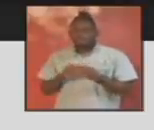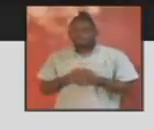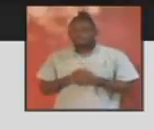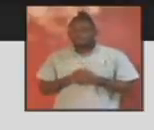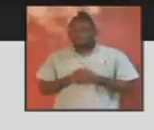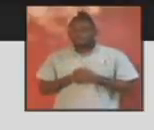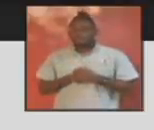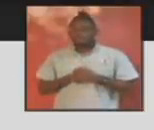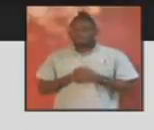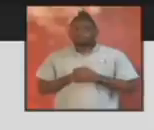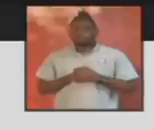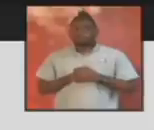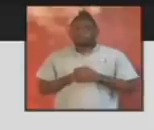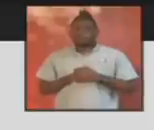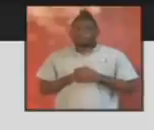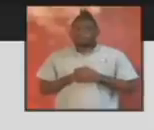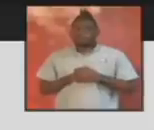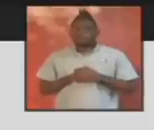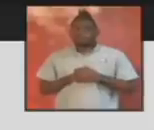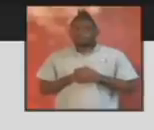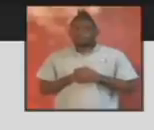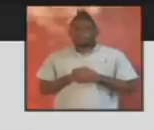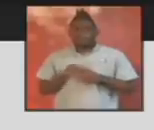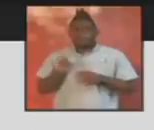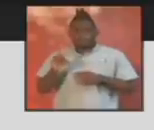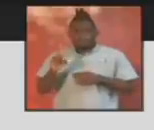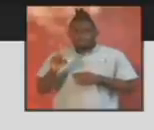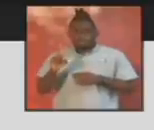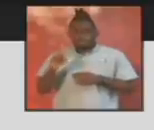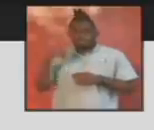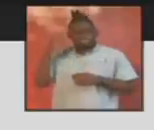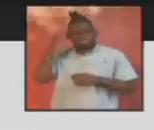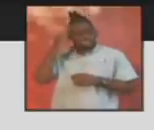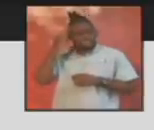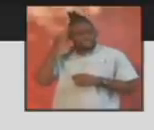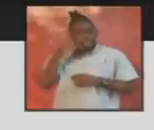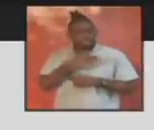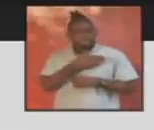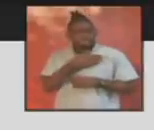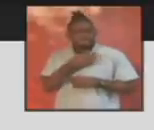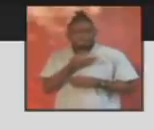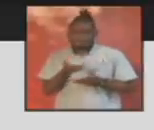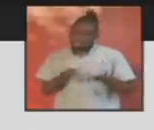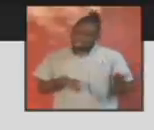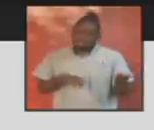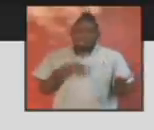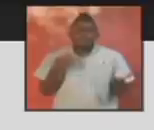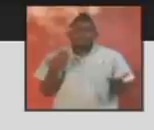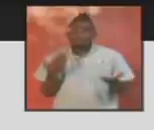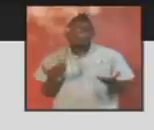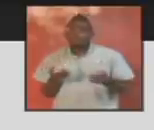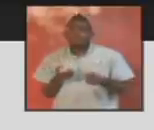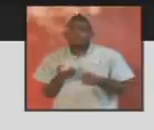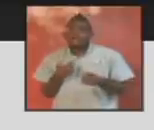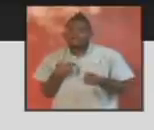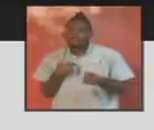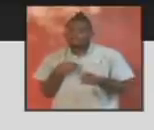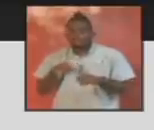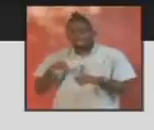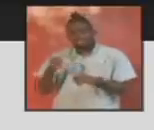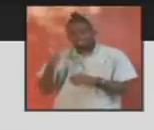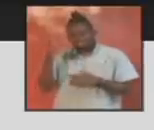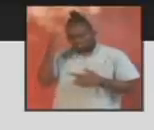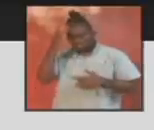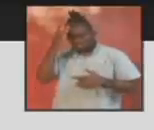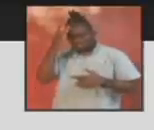recurring risk factors for an adverse outcome is the presence of other diseases, chronic diseases, what we call